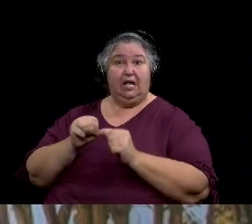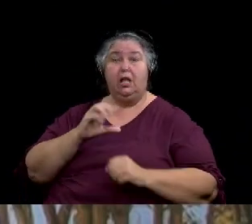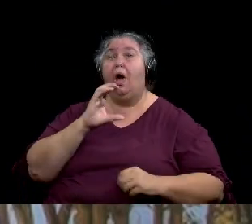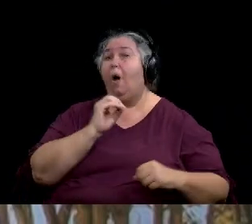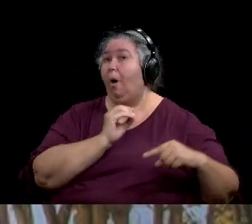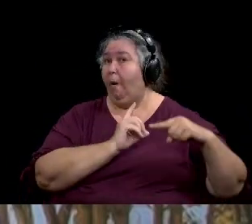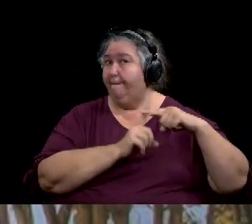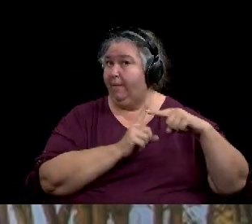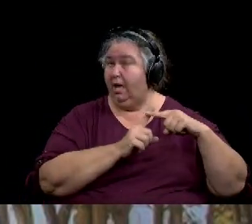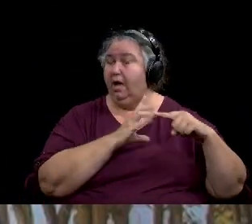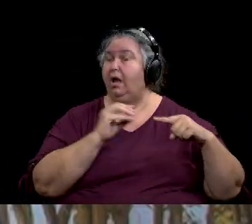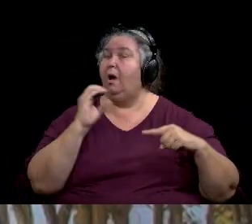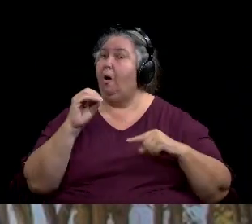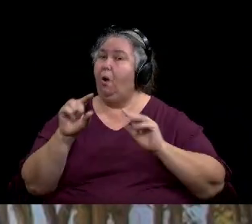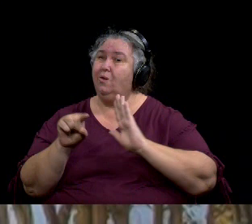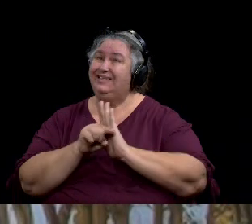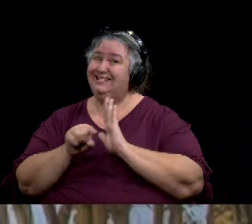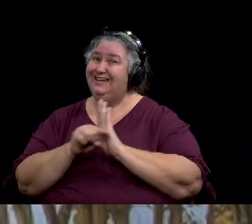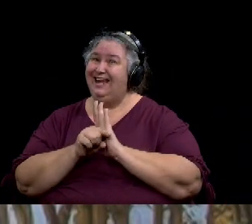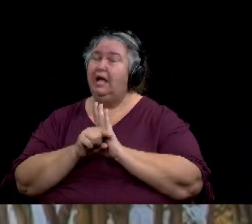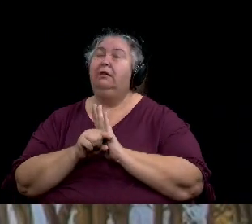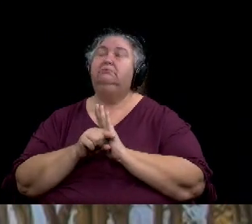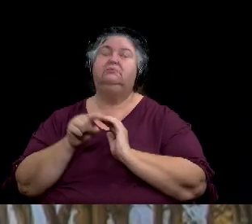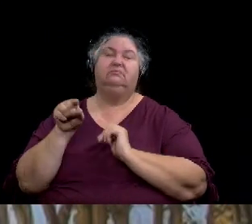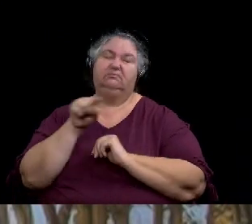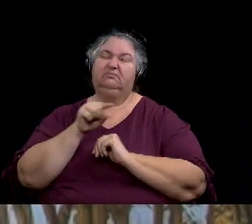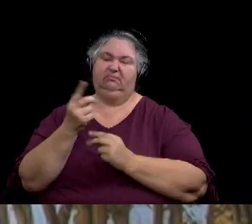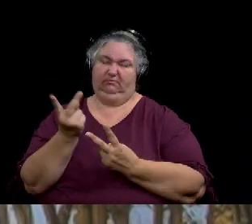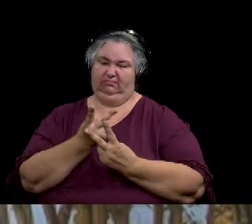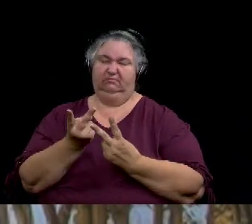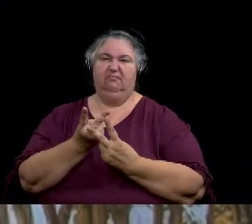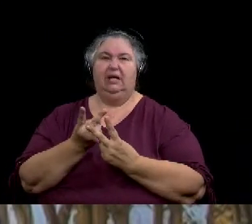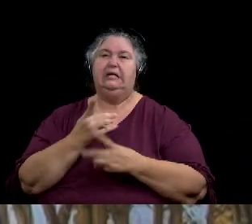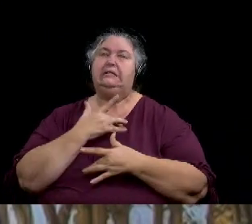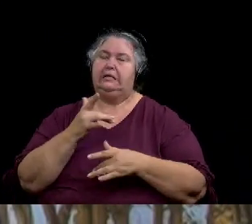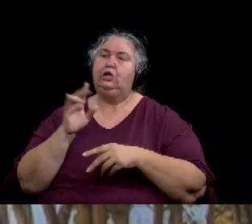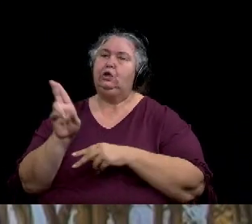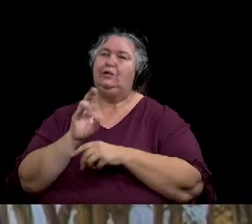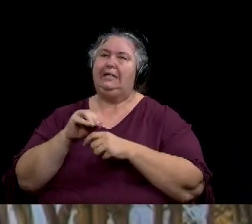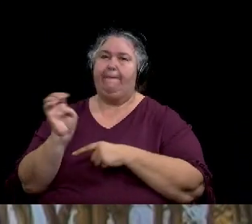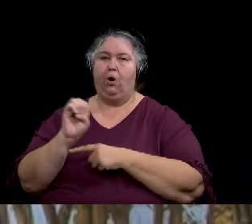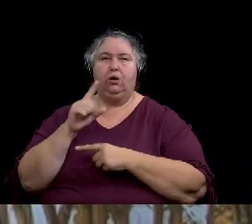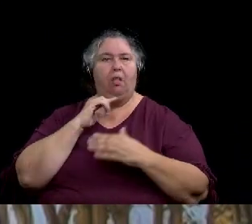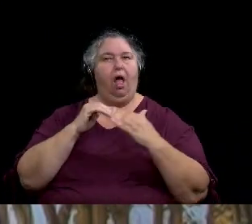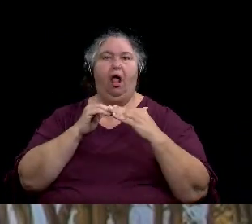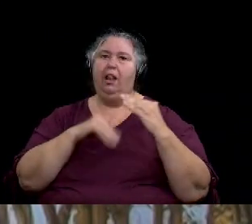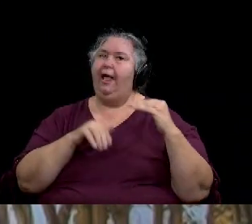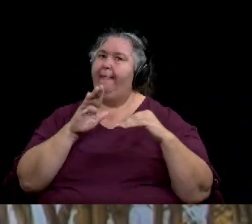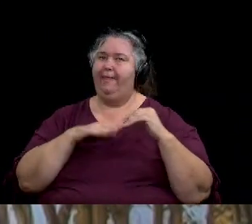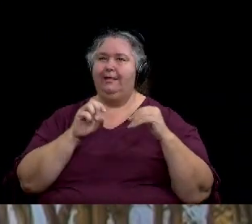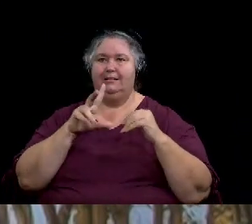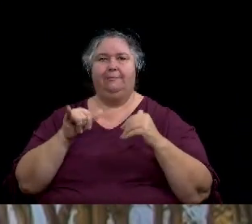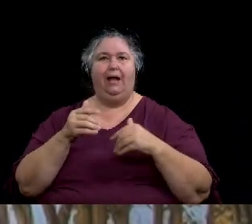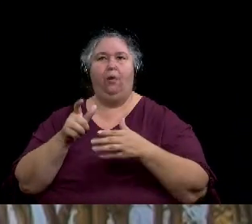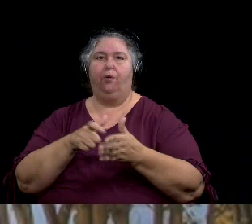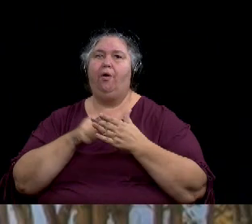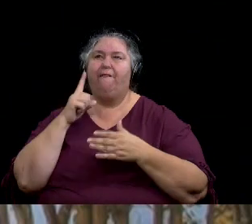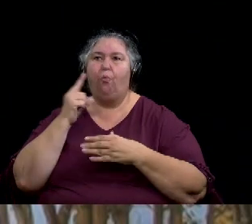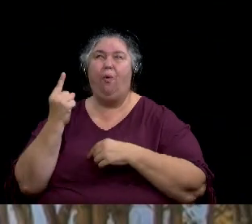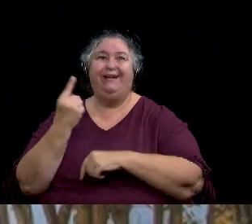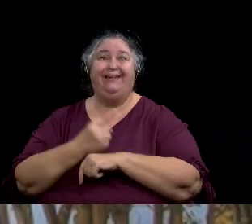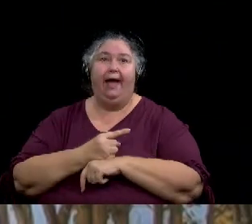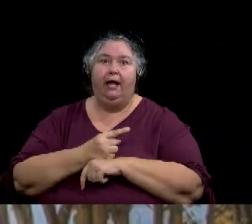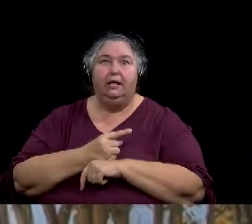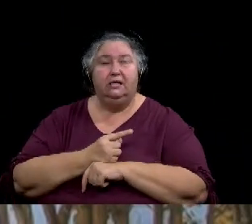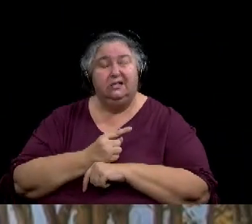and O negative, commonly used in emergencies, there is less than the supply required for 1 day.